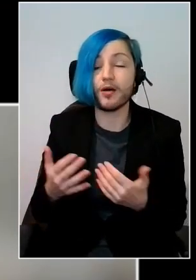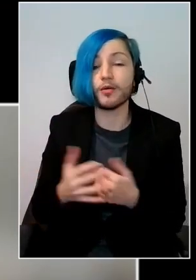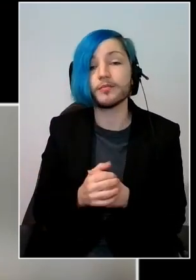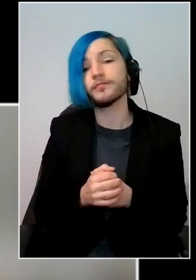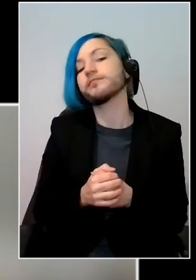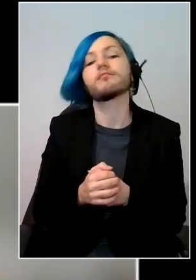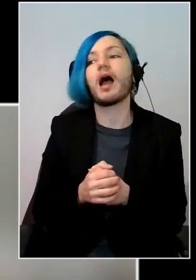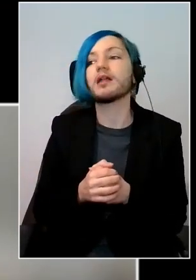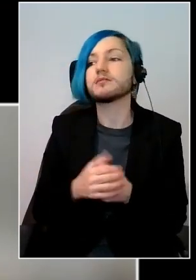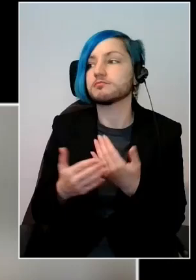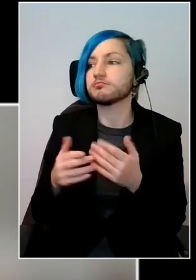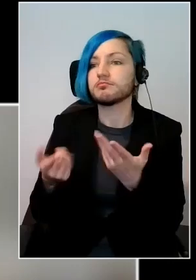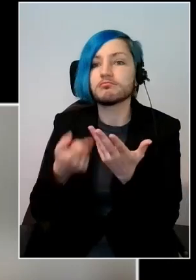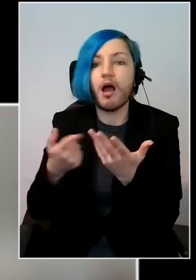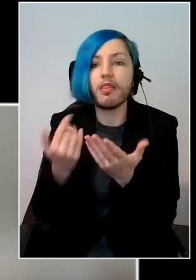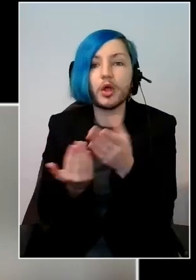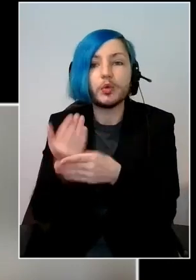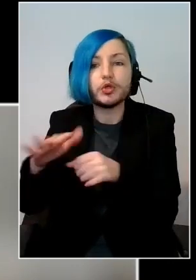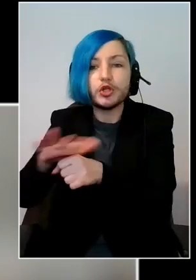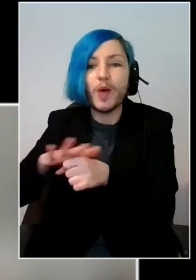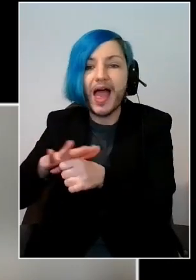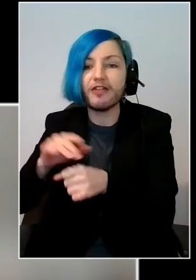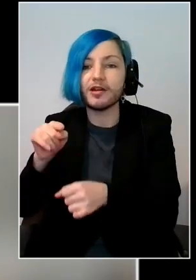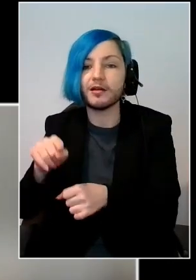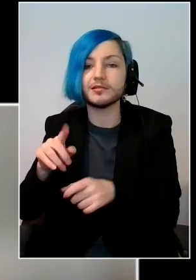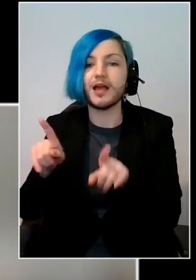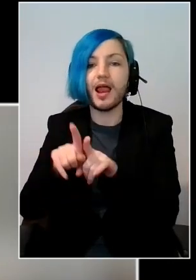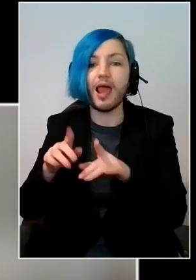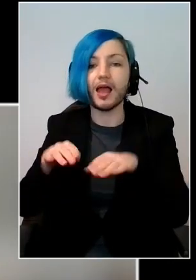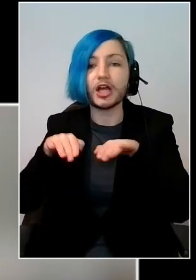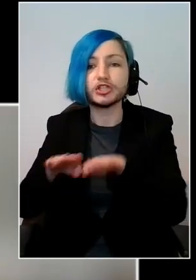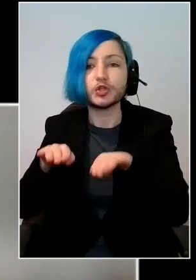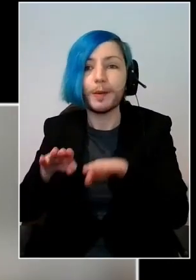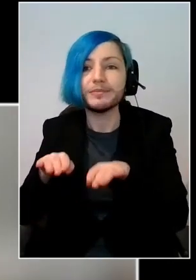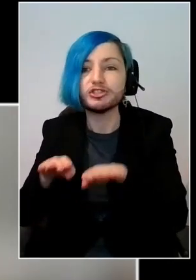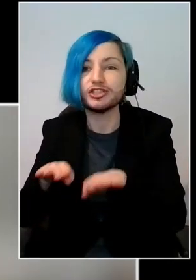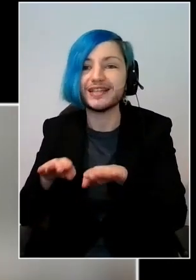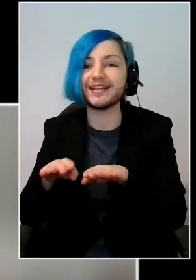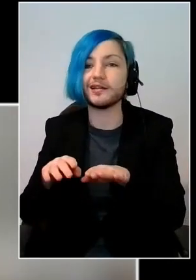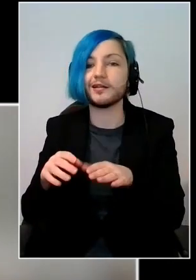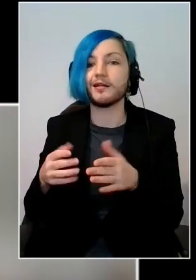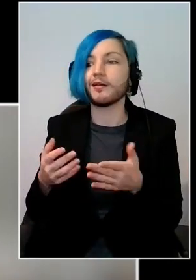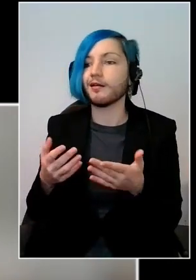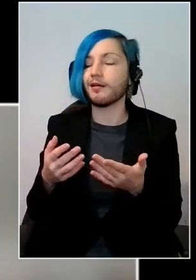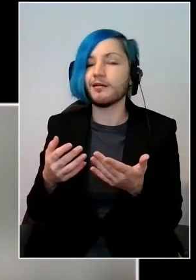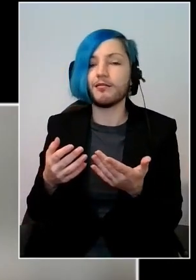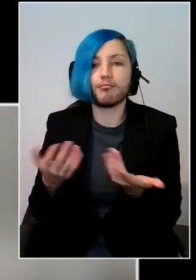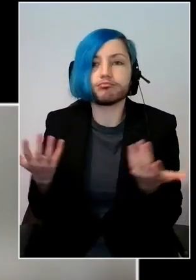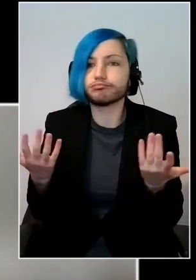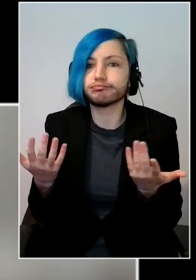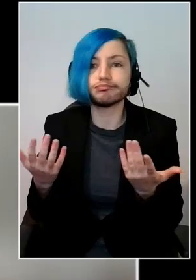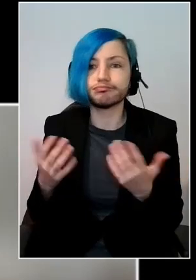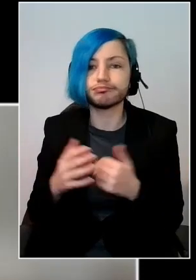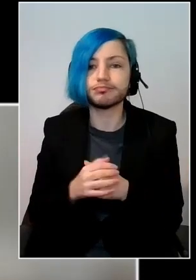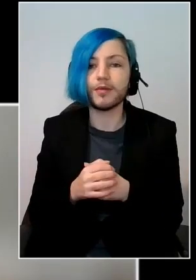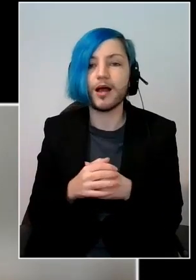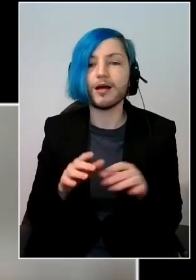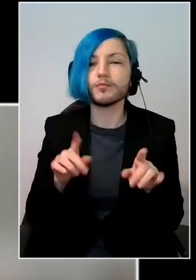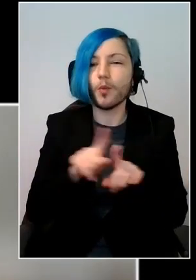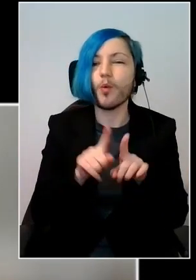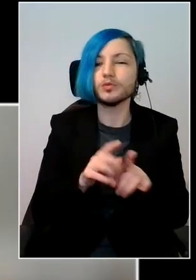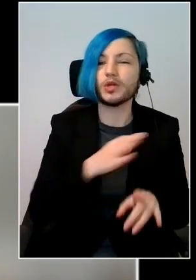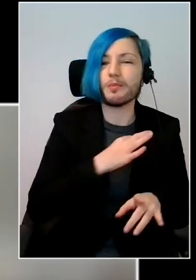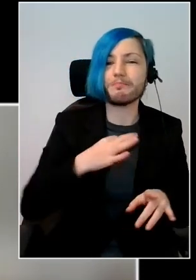we never thought we would go into, such as saw machinists, cutters, as well as your clinical settings and